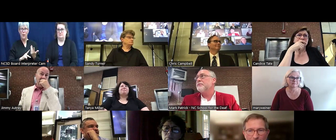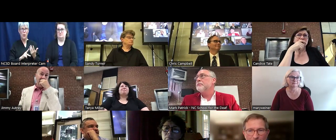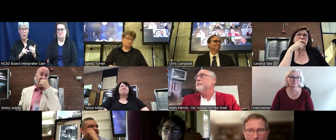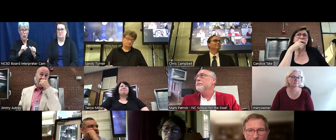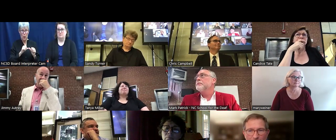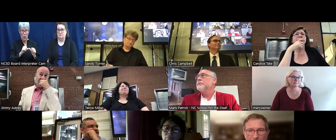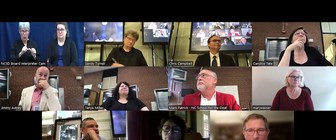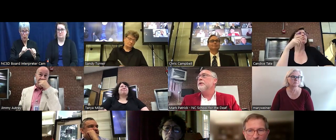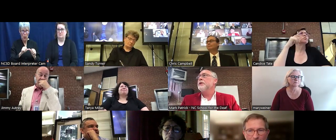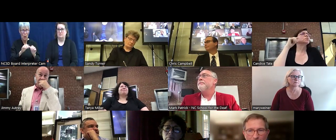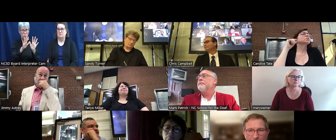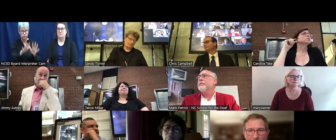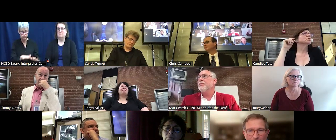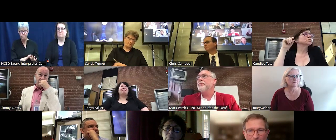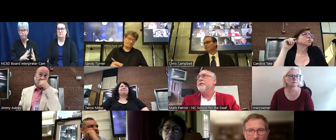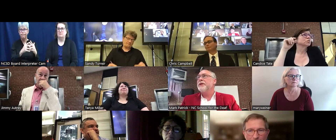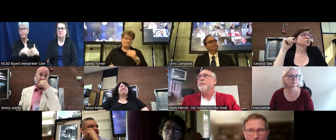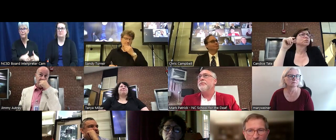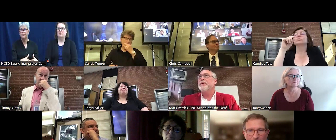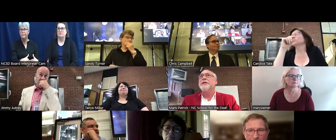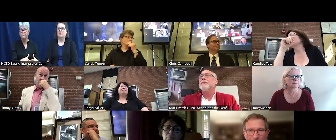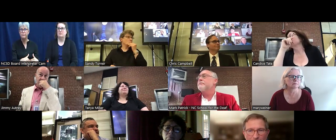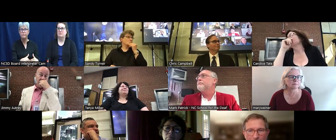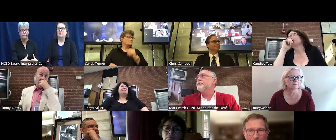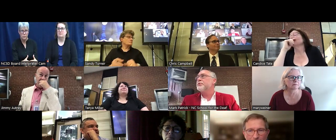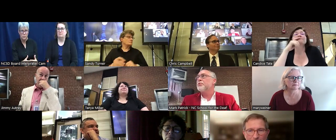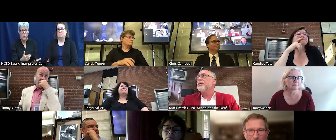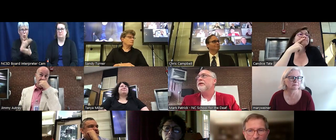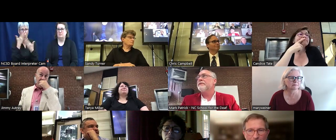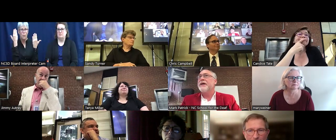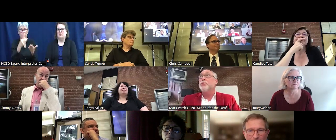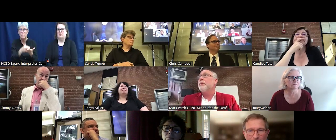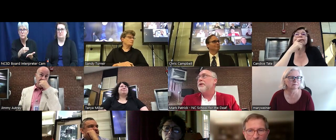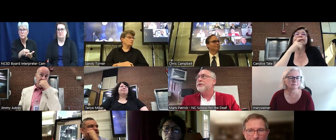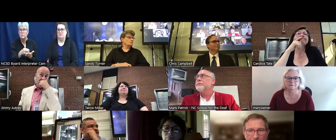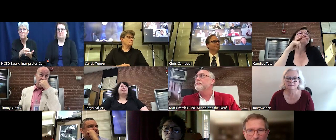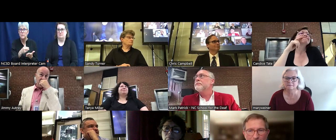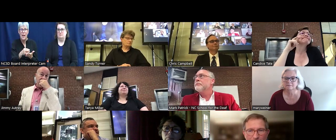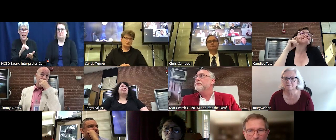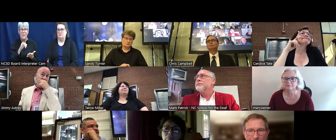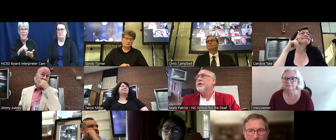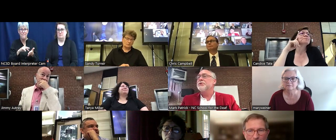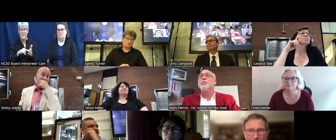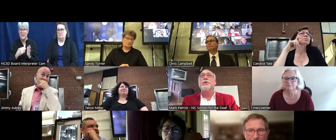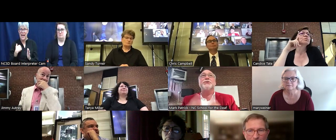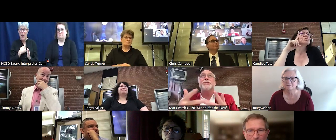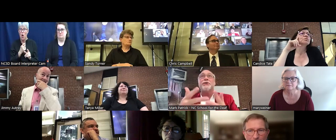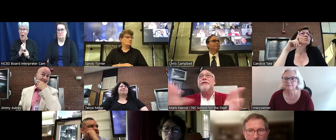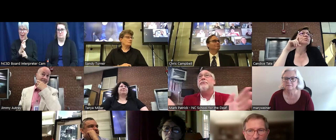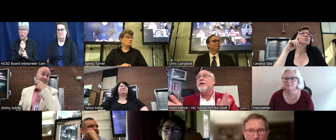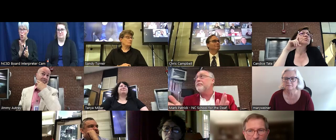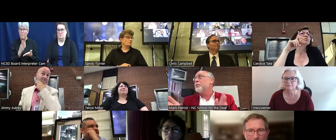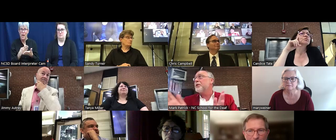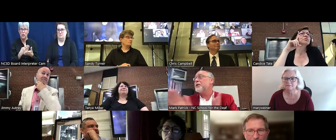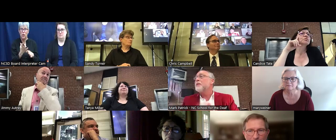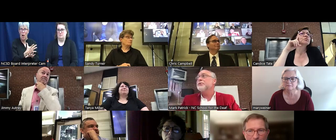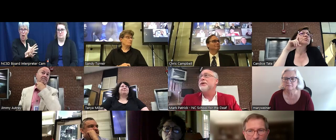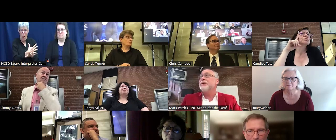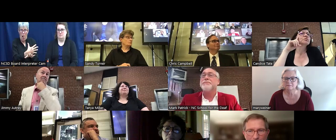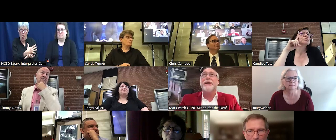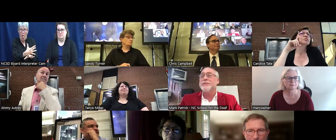months. And we would need the majority of the annual budget. So I just wanted to share that with everyone.